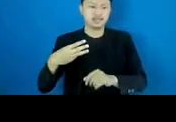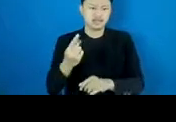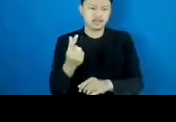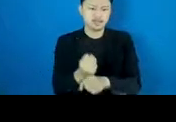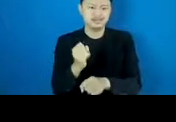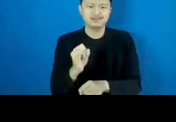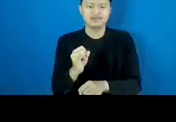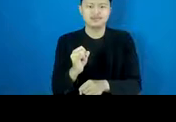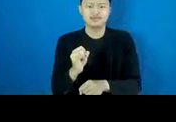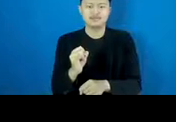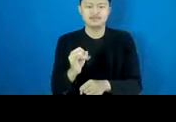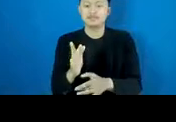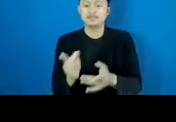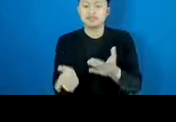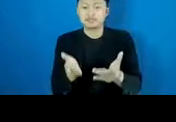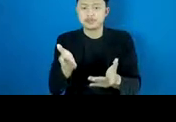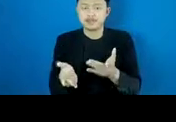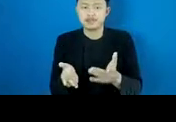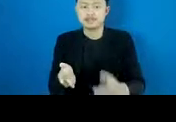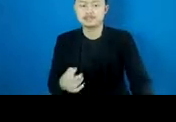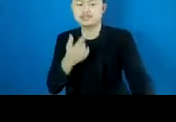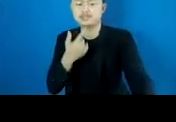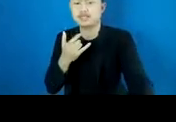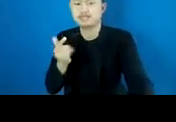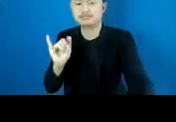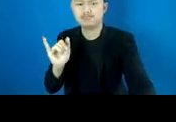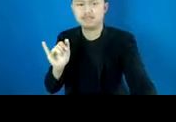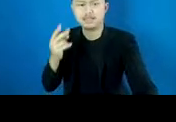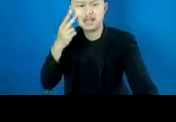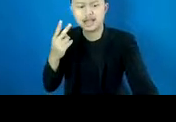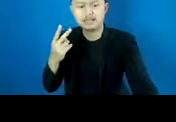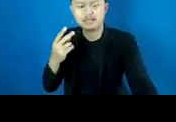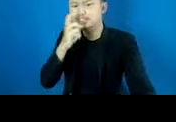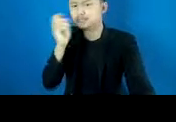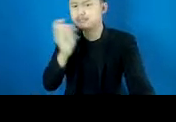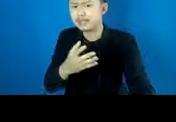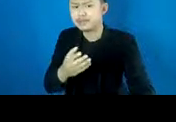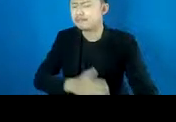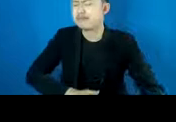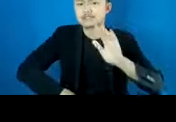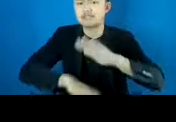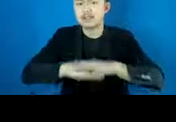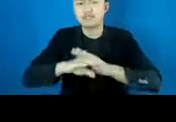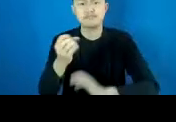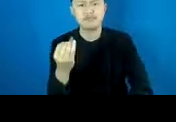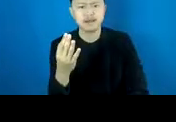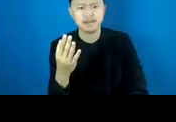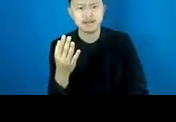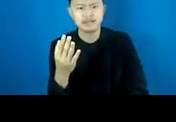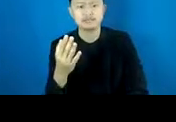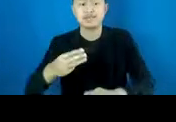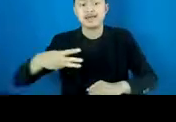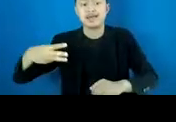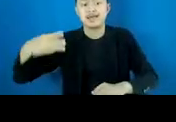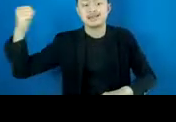Then the length of the trip, as well as the max speed during the trip, also determines the propulsive energy